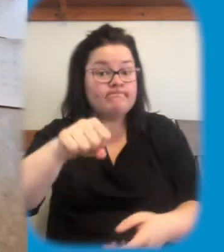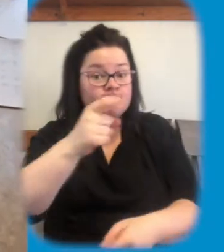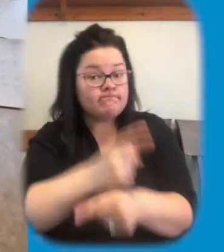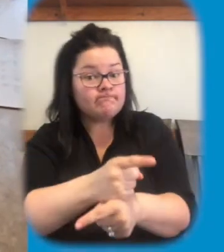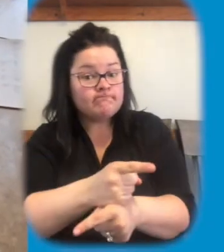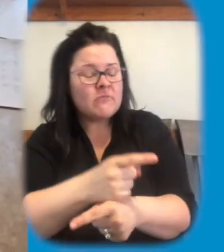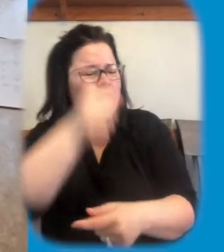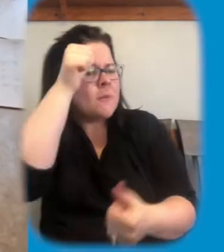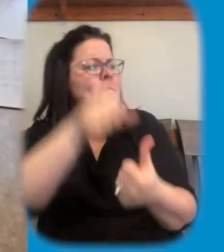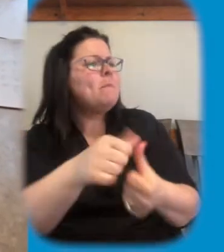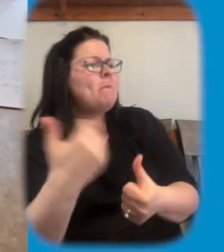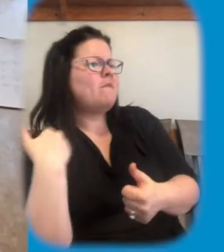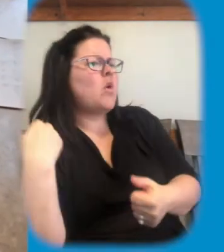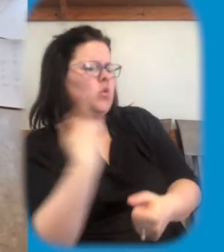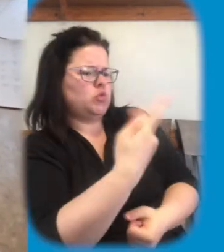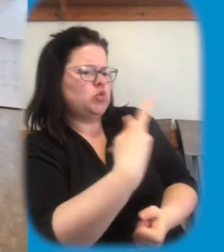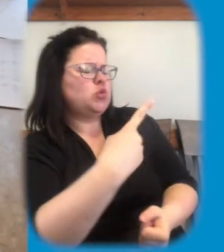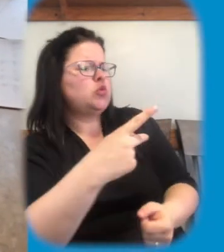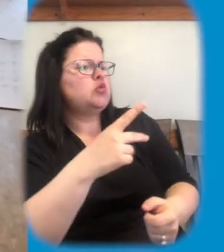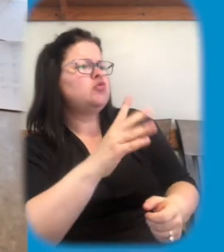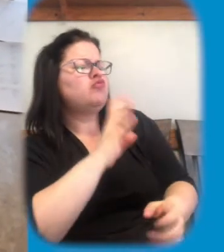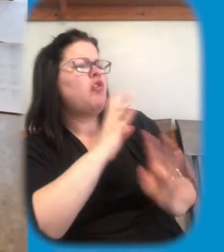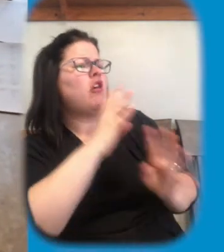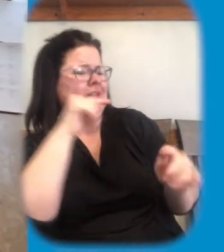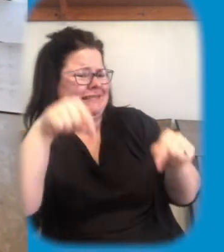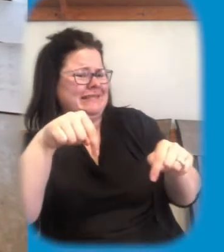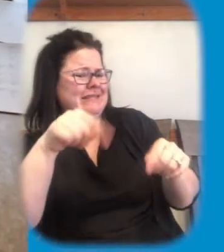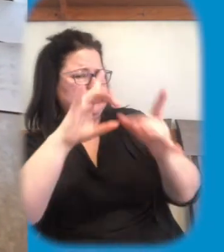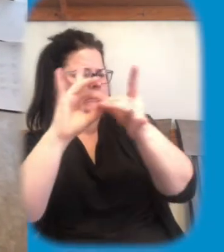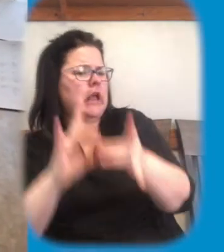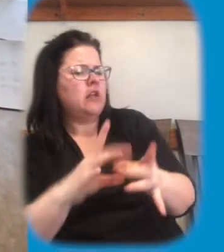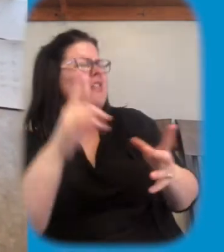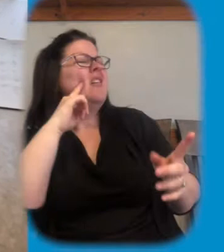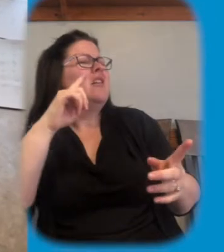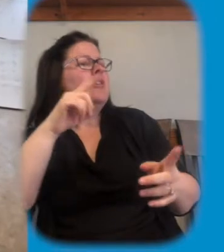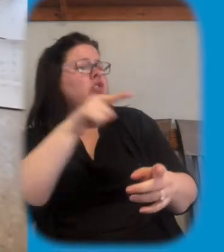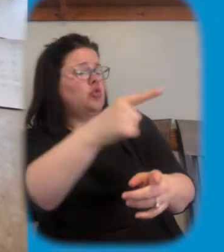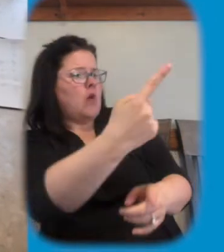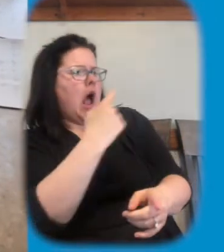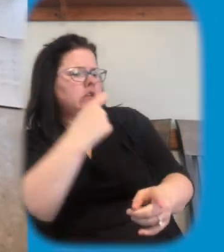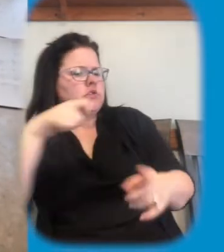question when we were talking about this earlier about evaporation.